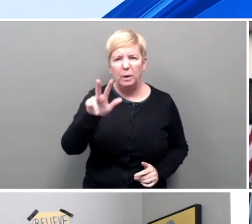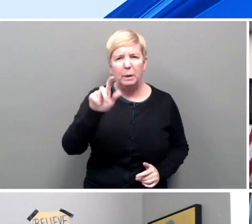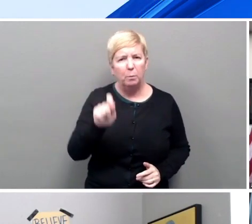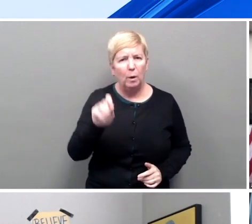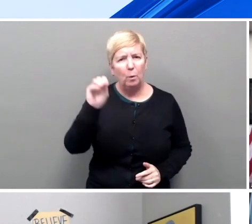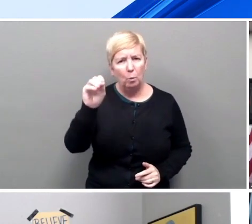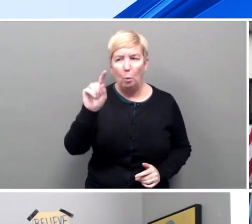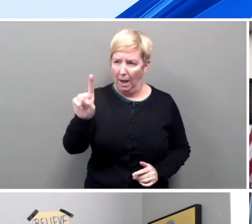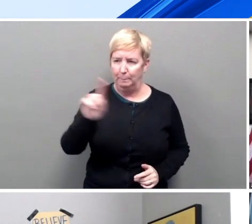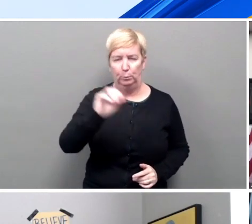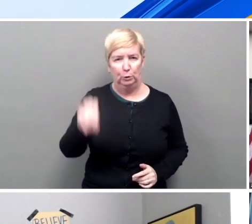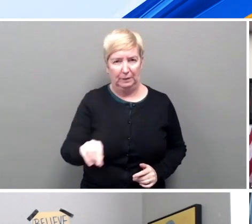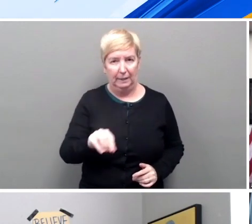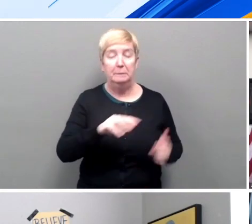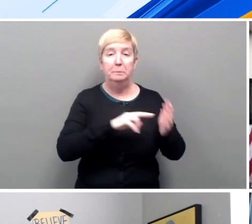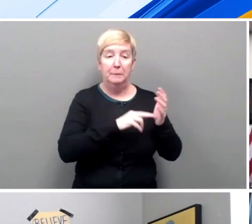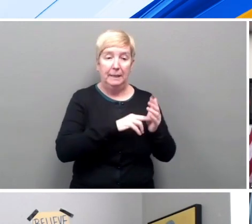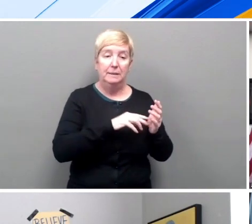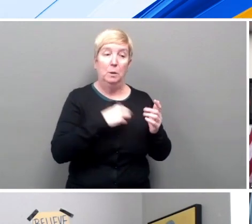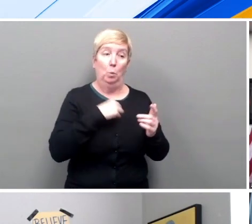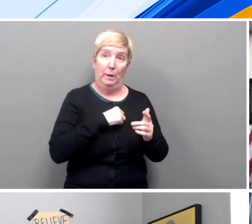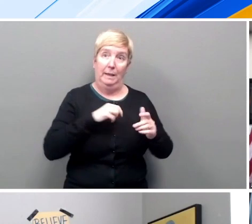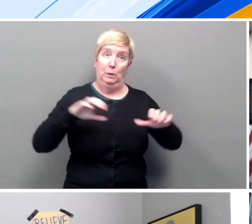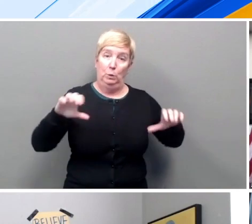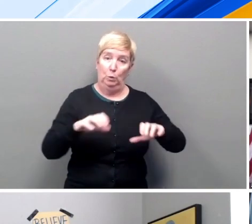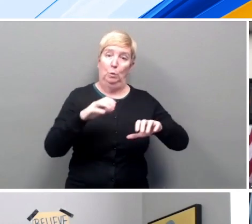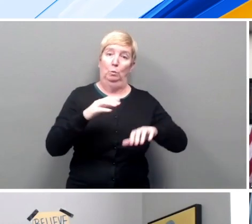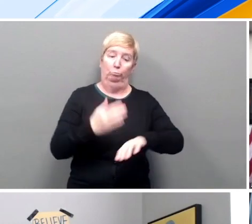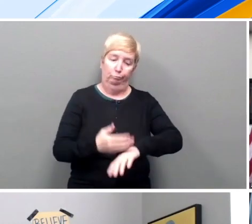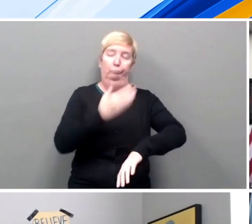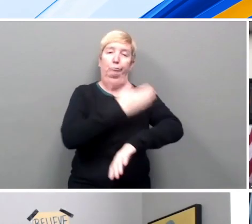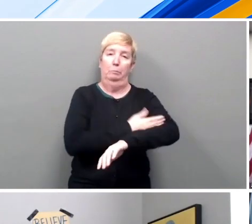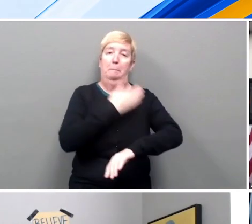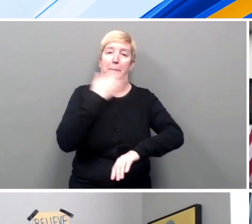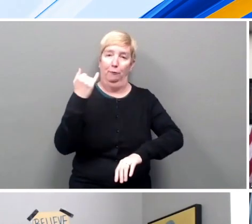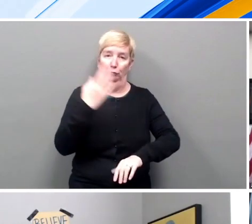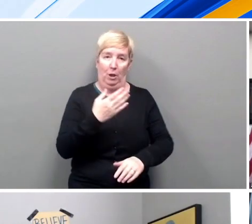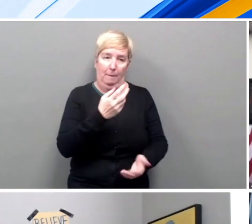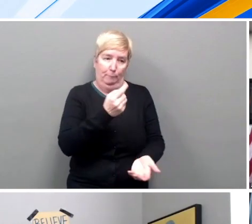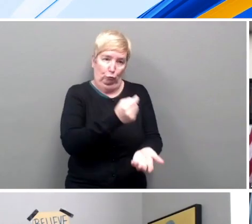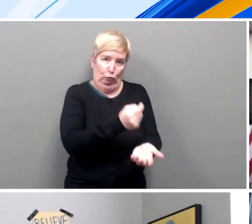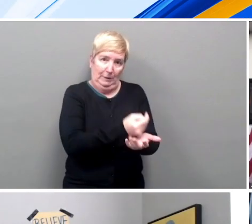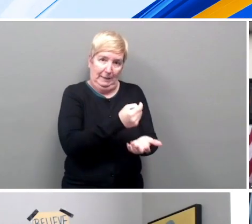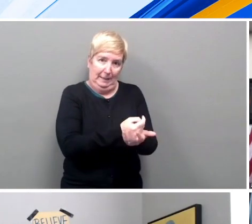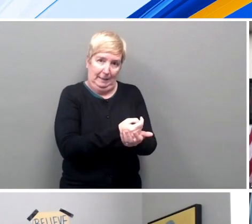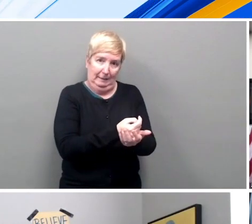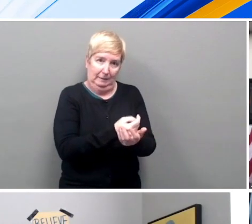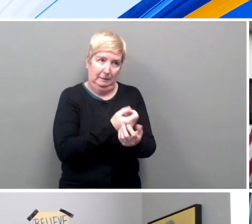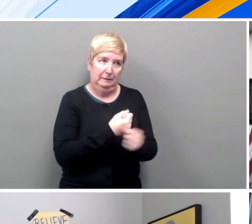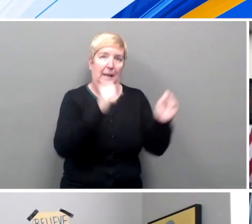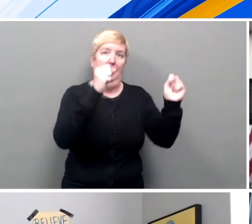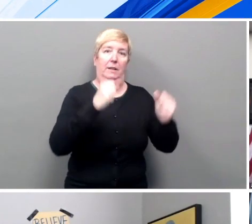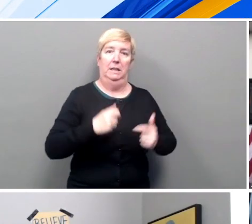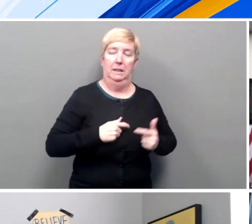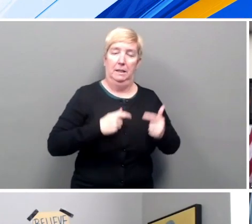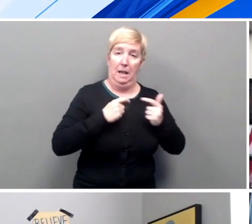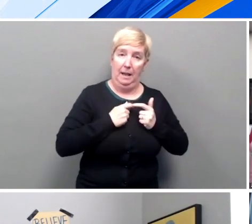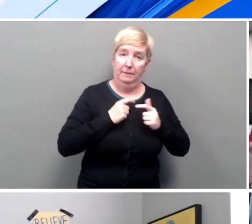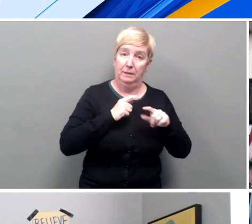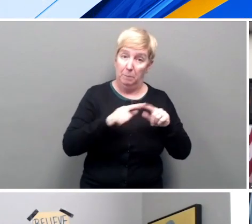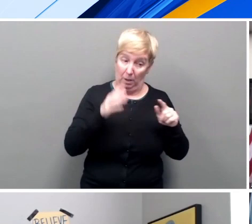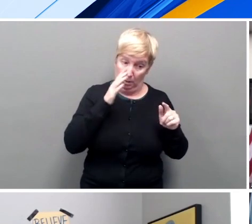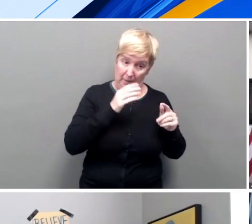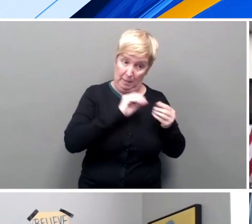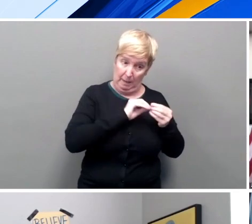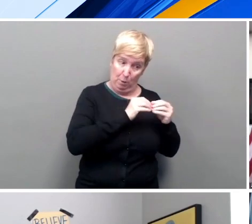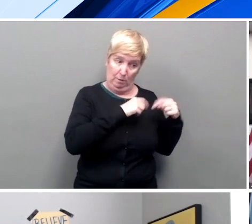we've gotten better at treating the cases, I think, and that sort of thing. But is that continuing to go down? And do you have any kind of stats for